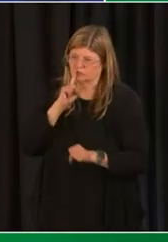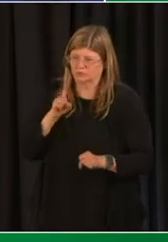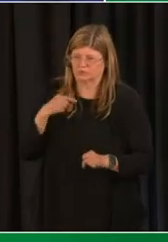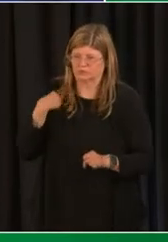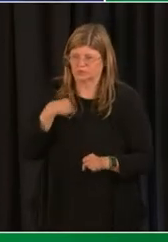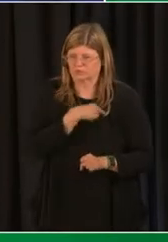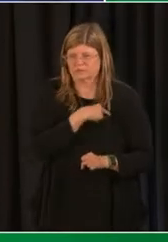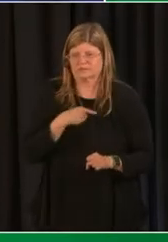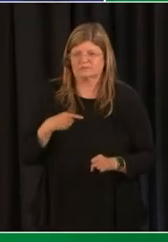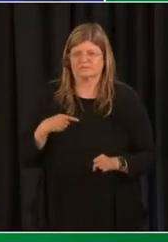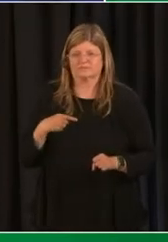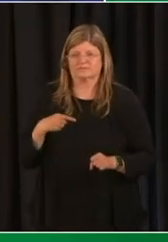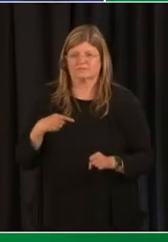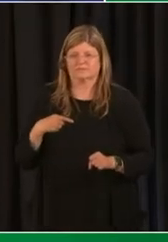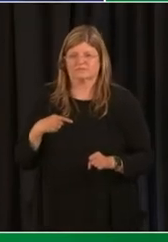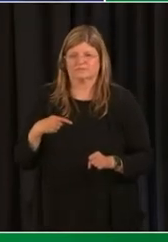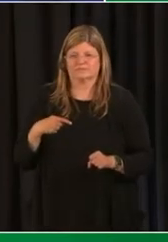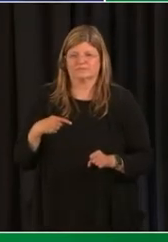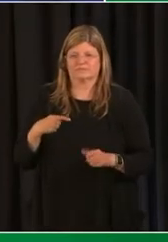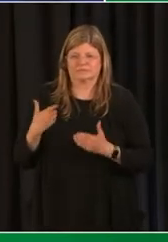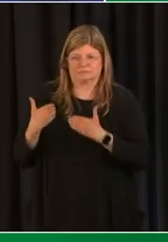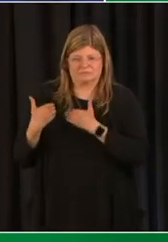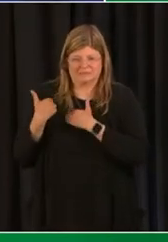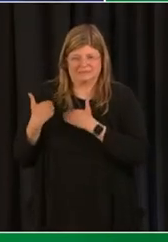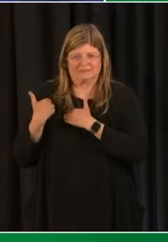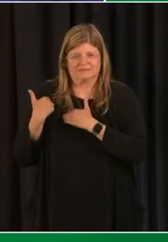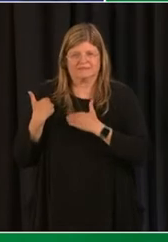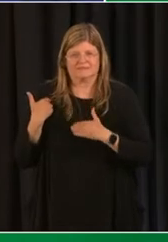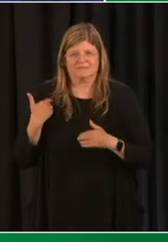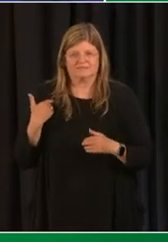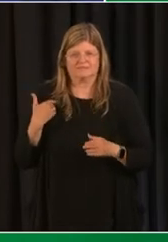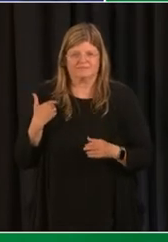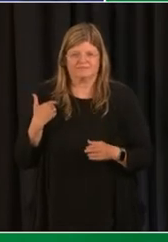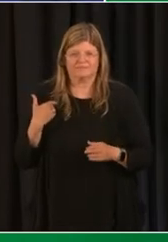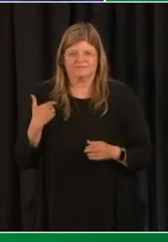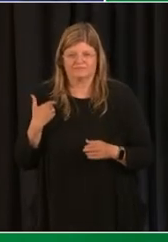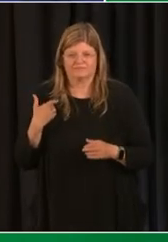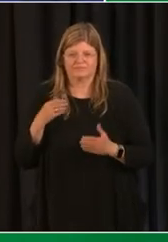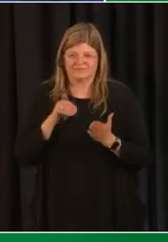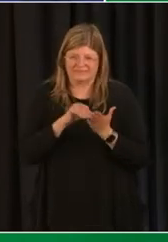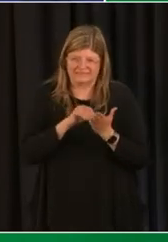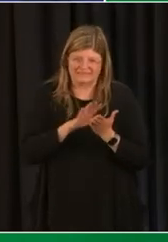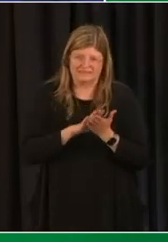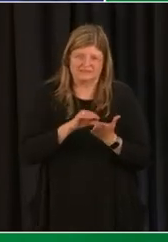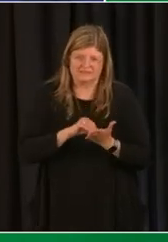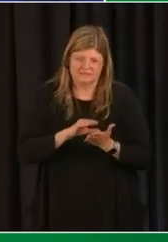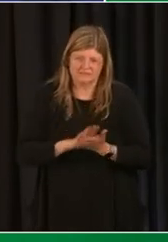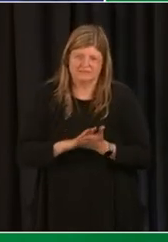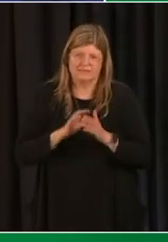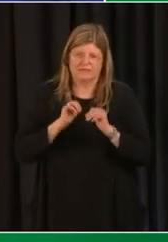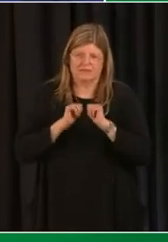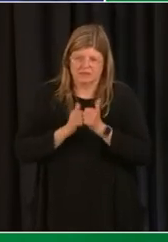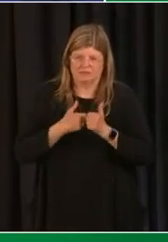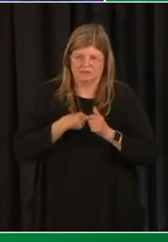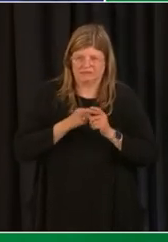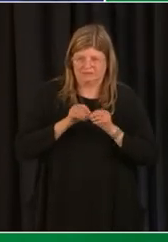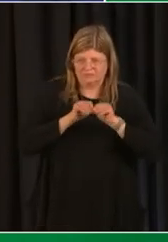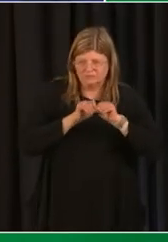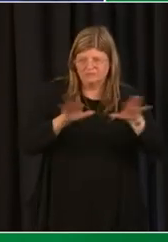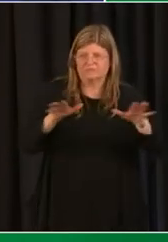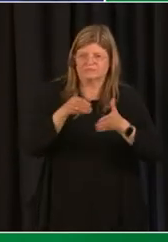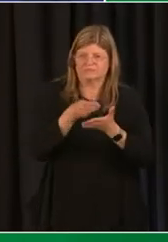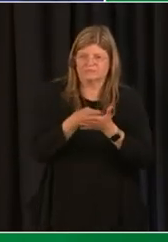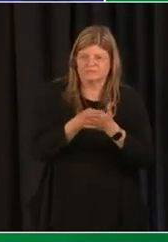we are responsibly able to document how we're distributing the money, that the people